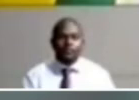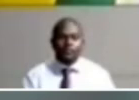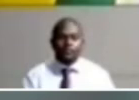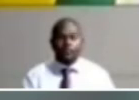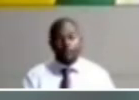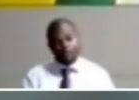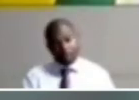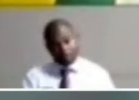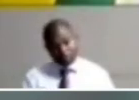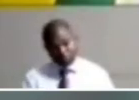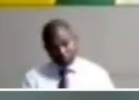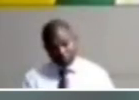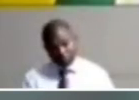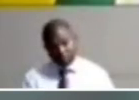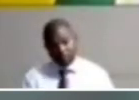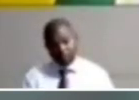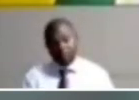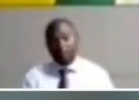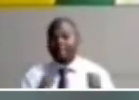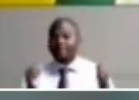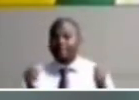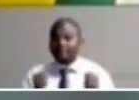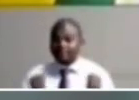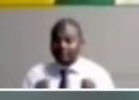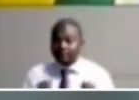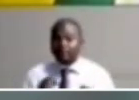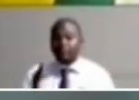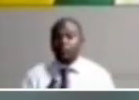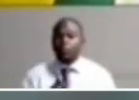Those trying to take patients to hospitals,